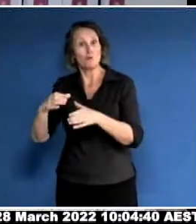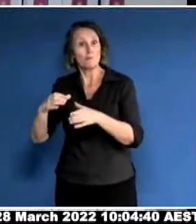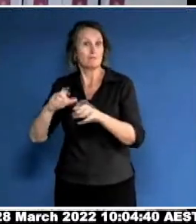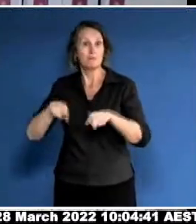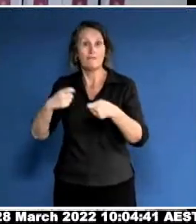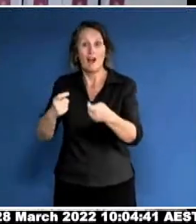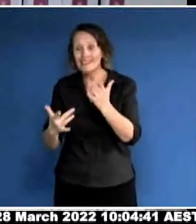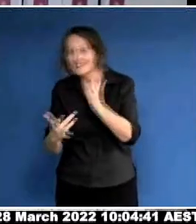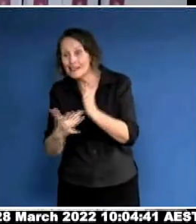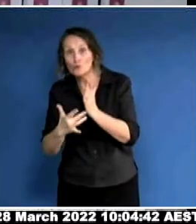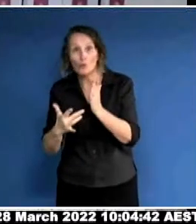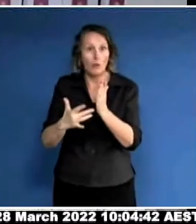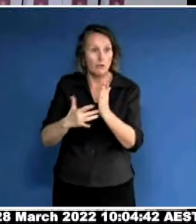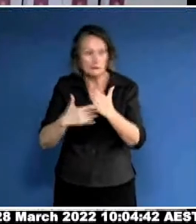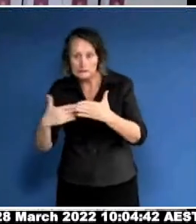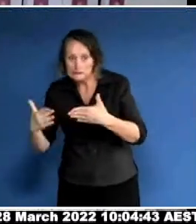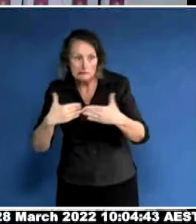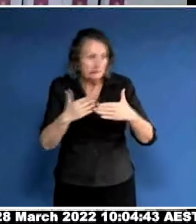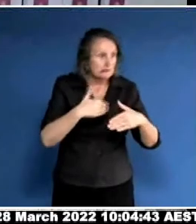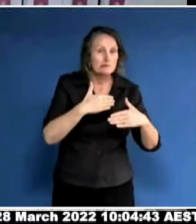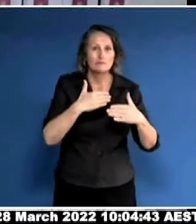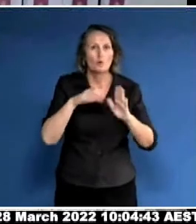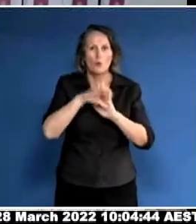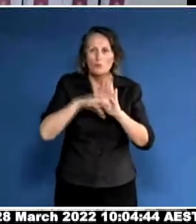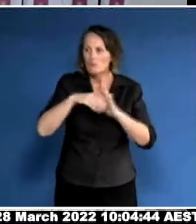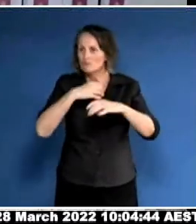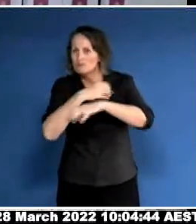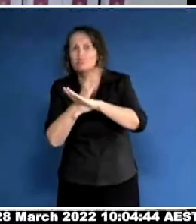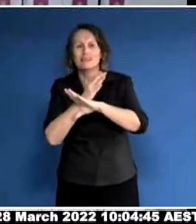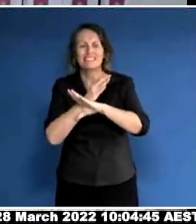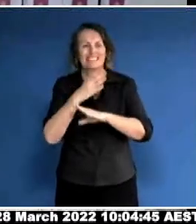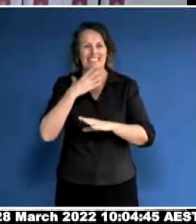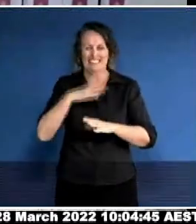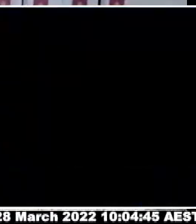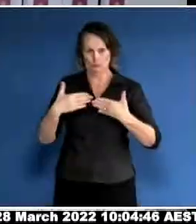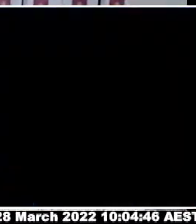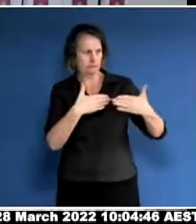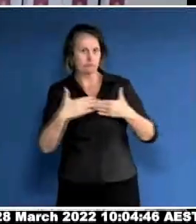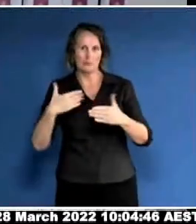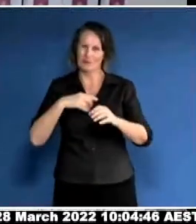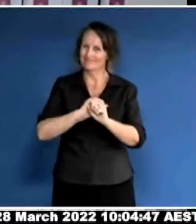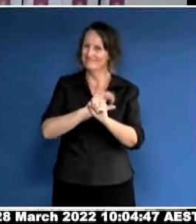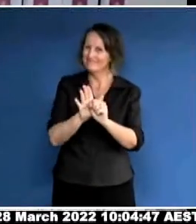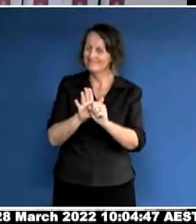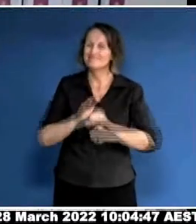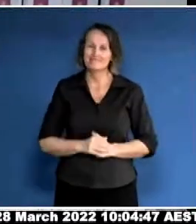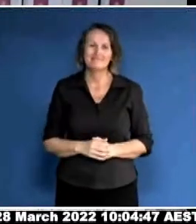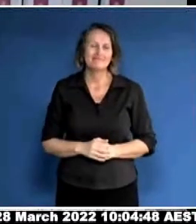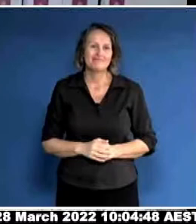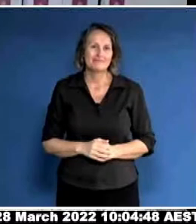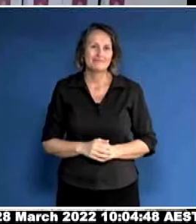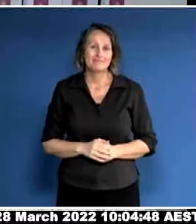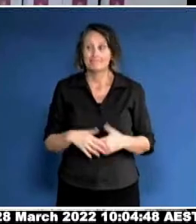to improvise to deal with some of the problems that have arisen. The Omicron wave and the disruptions associated with